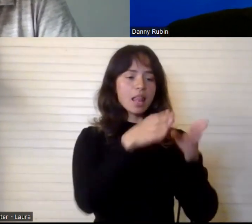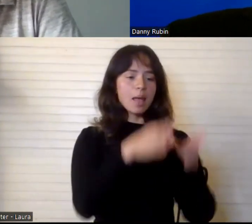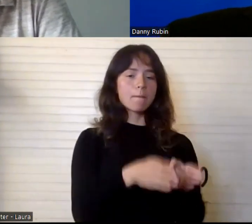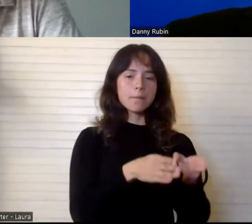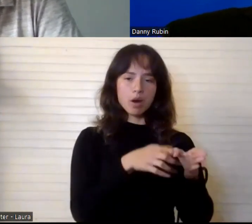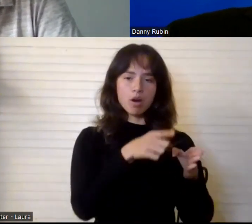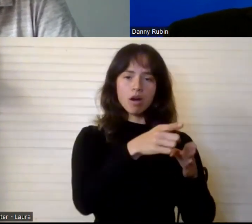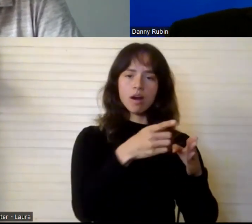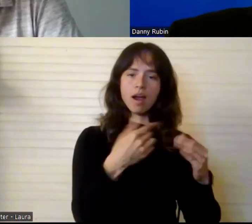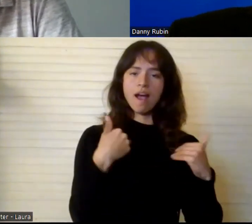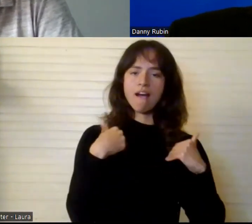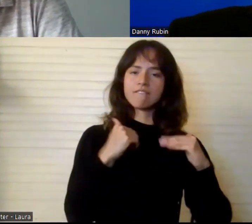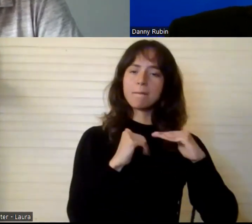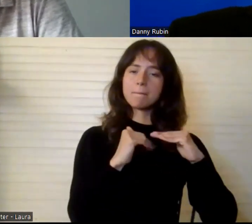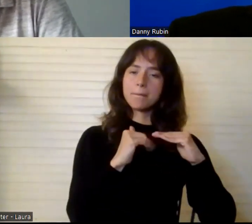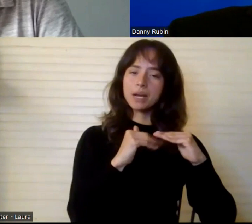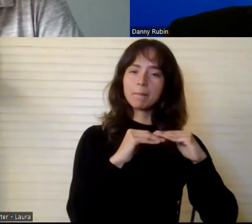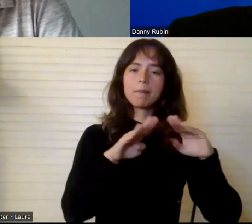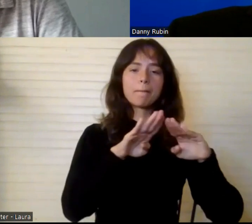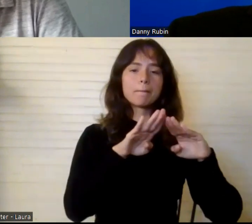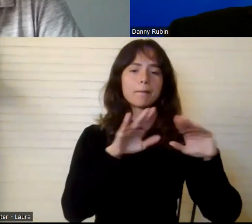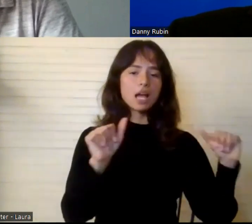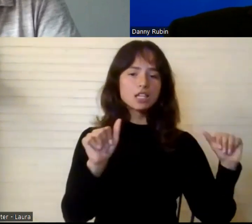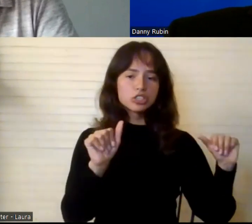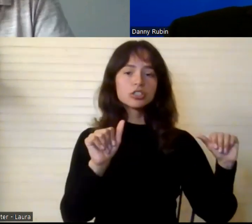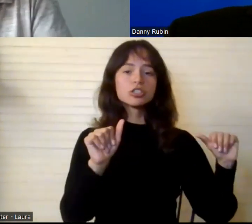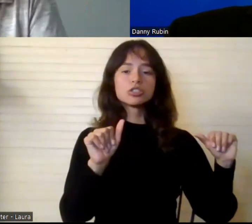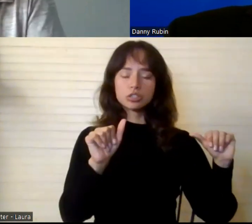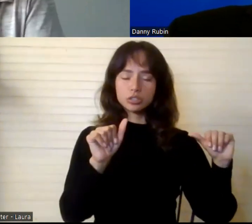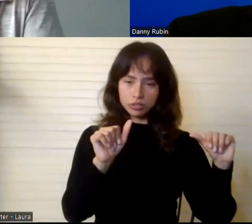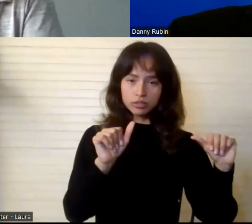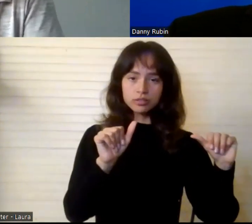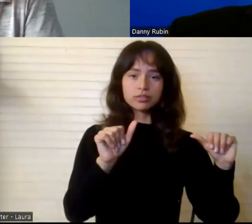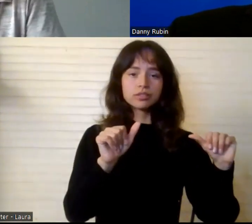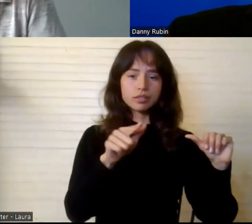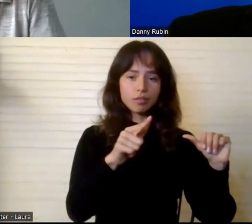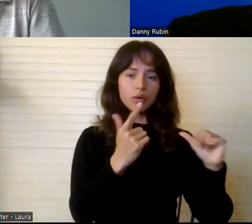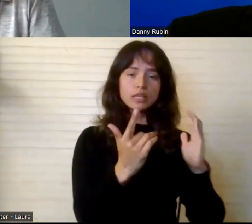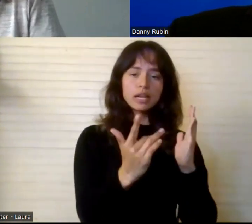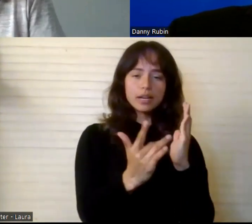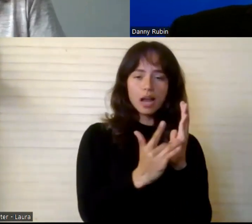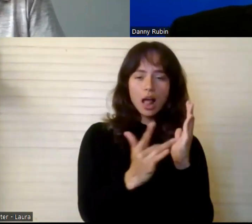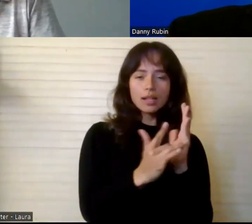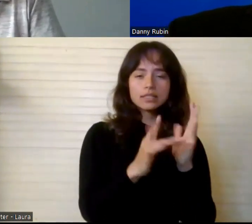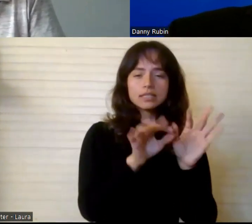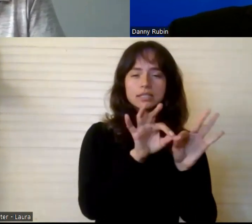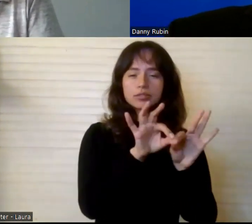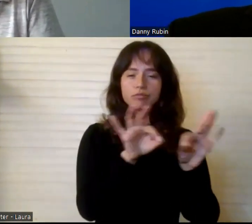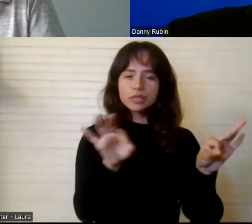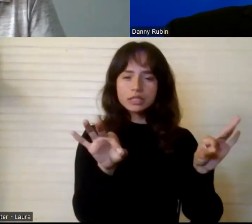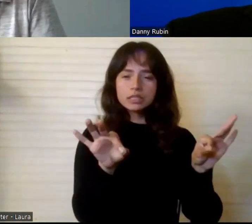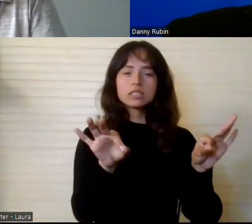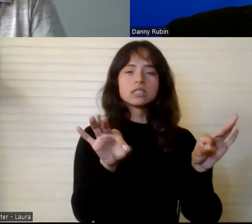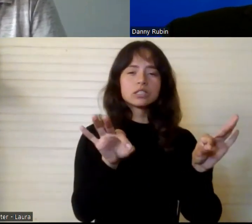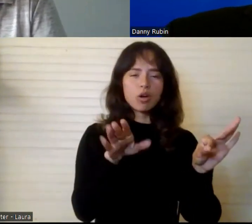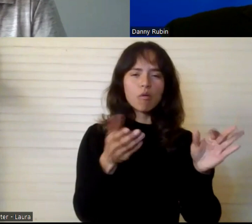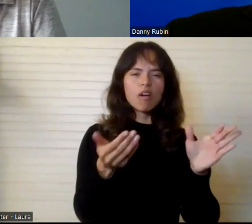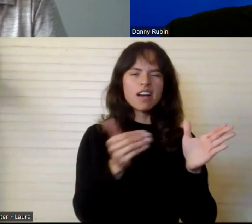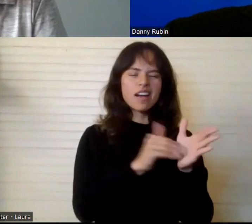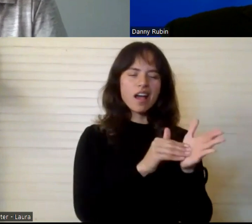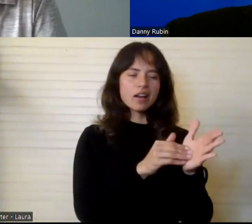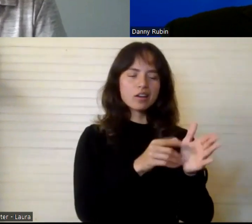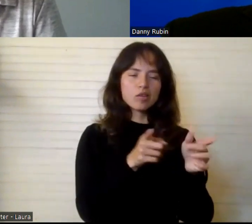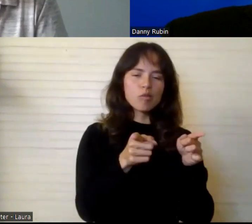either computer science or information technology, or sometimes related or parallel fields. That said, having a formal education is